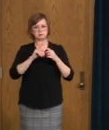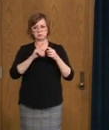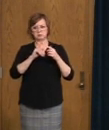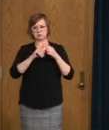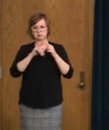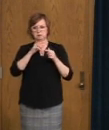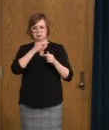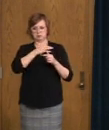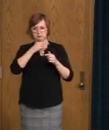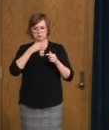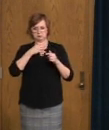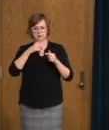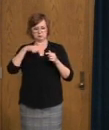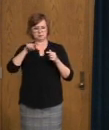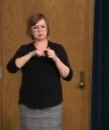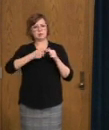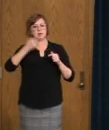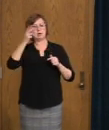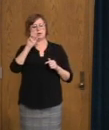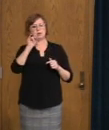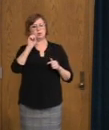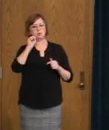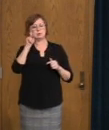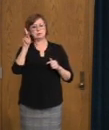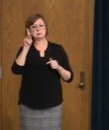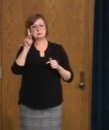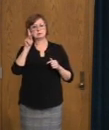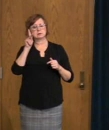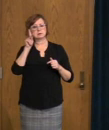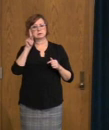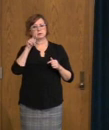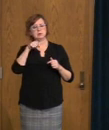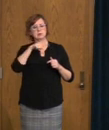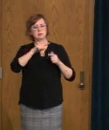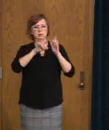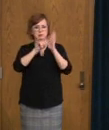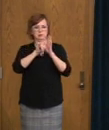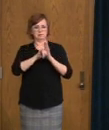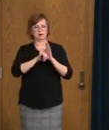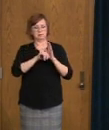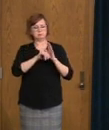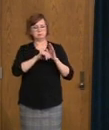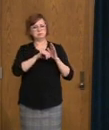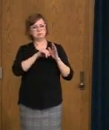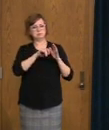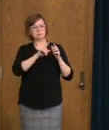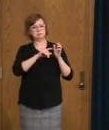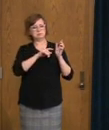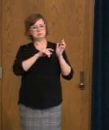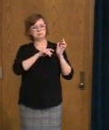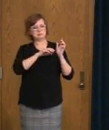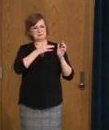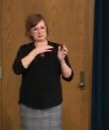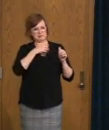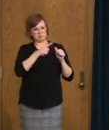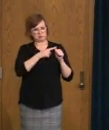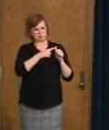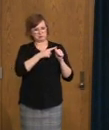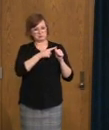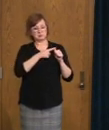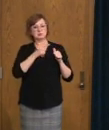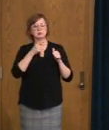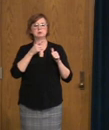exposure of COVID have been the initial pilot priority. There's some reasons for that. One being the